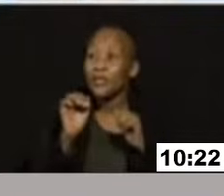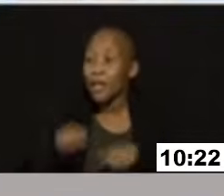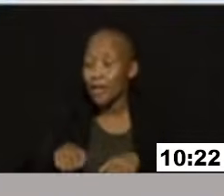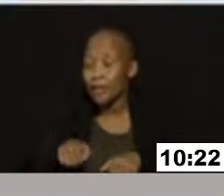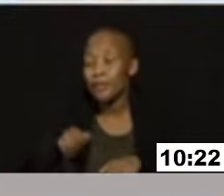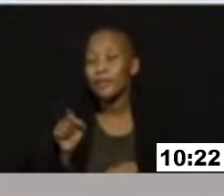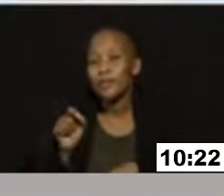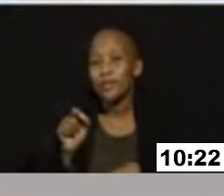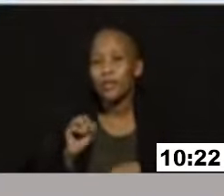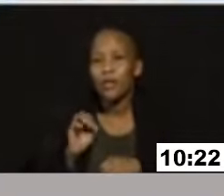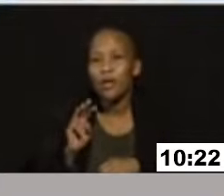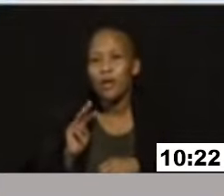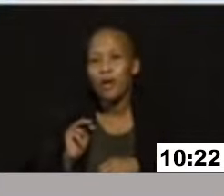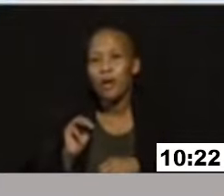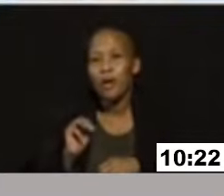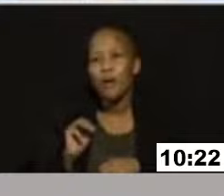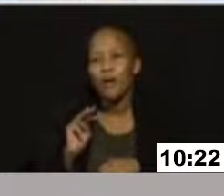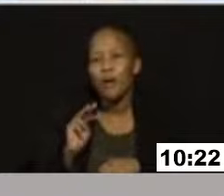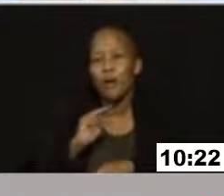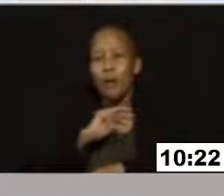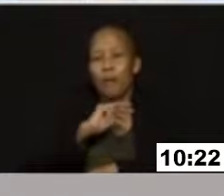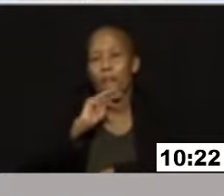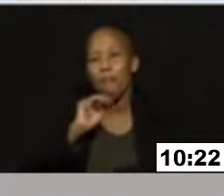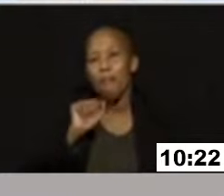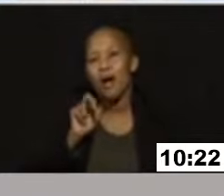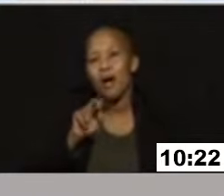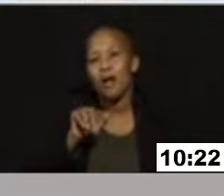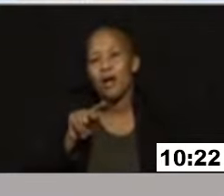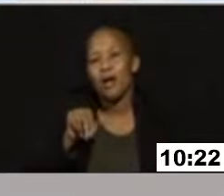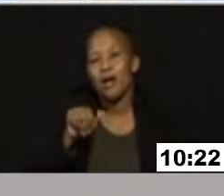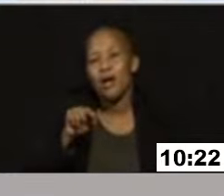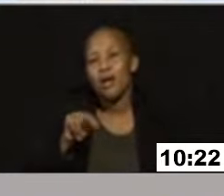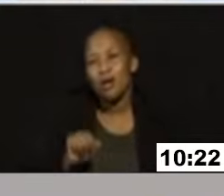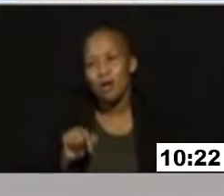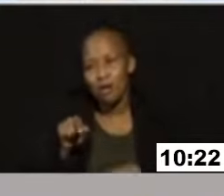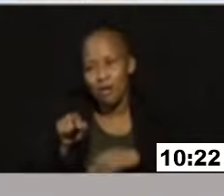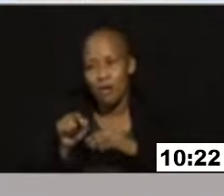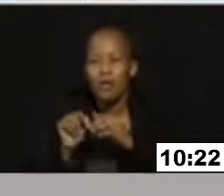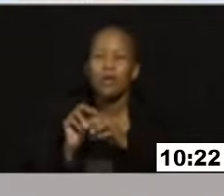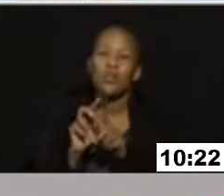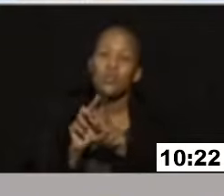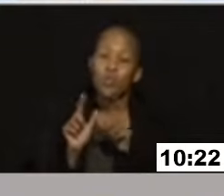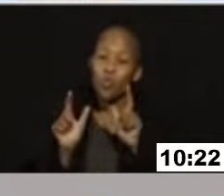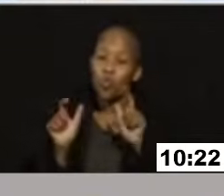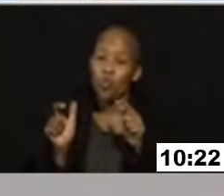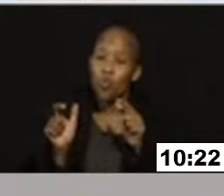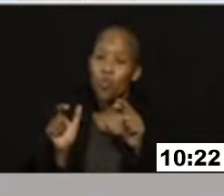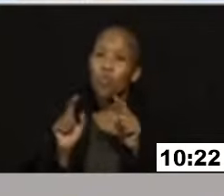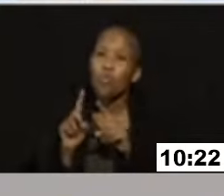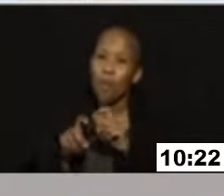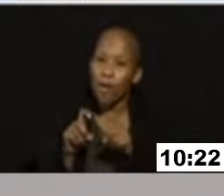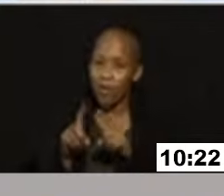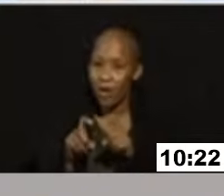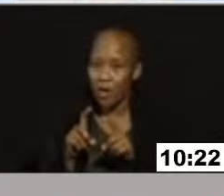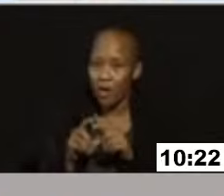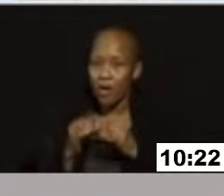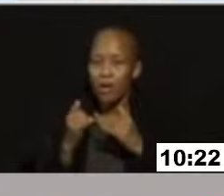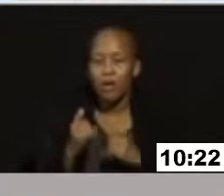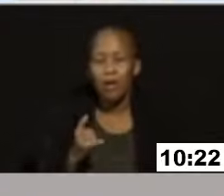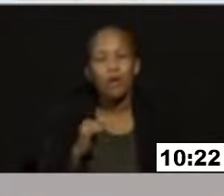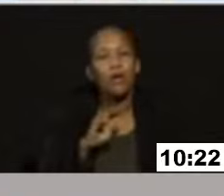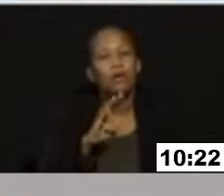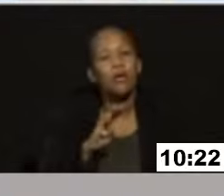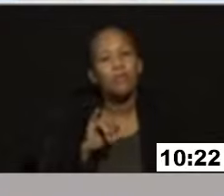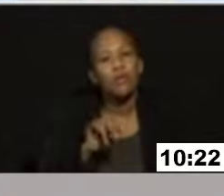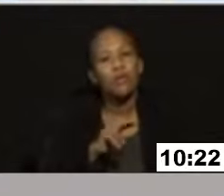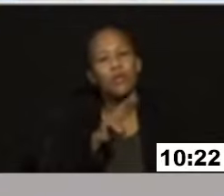Commission of Inquiry, which had largely similar rules to this commission, there George Bezos represented certain